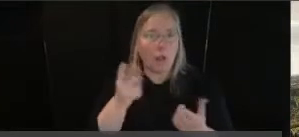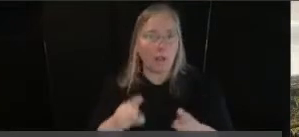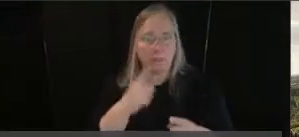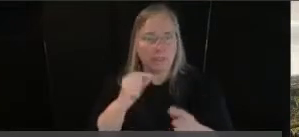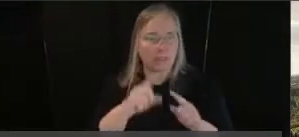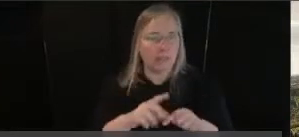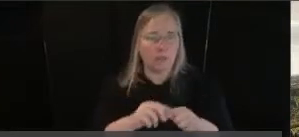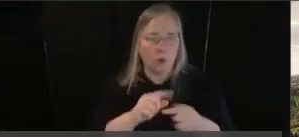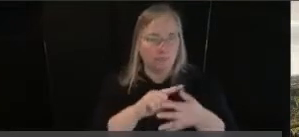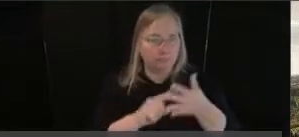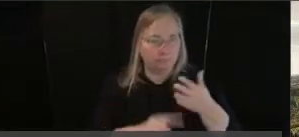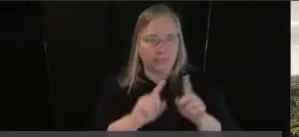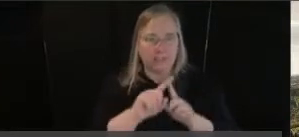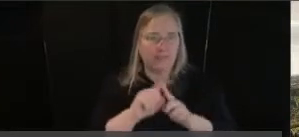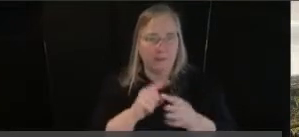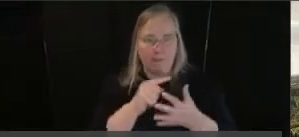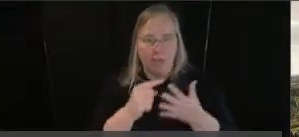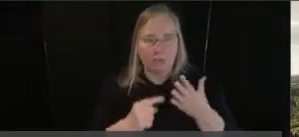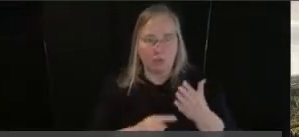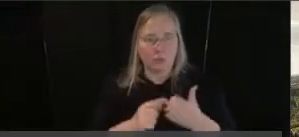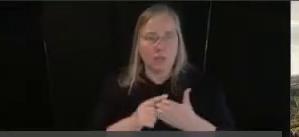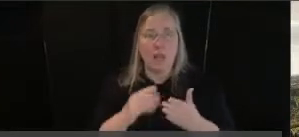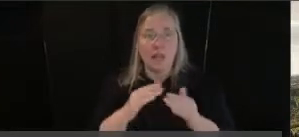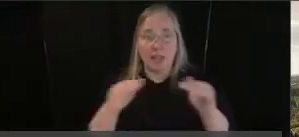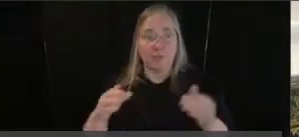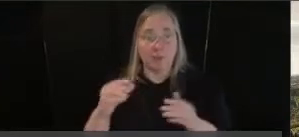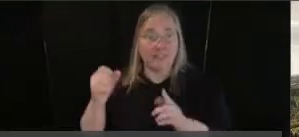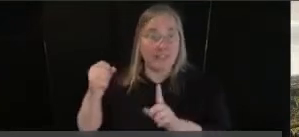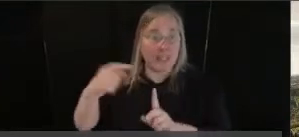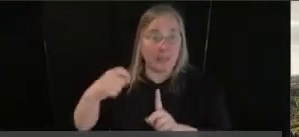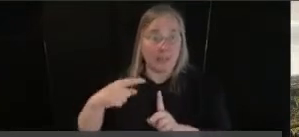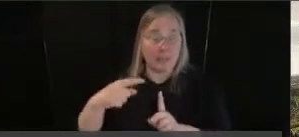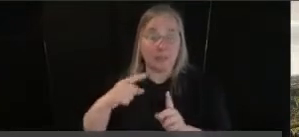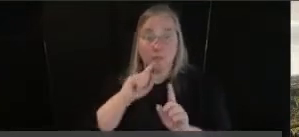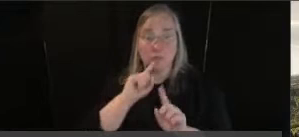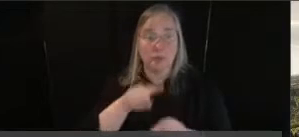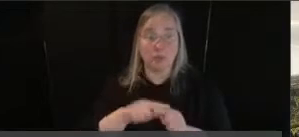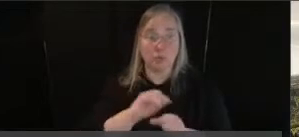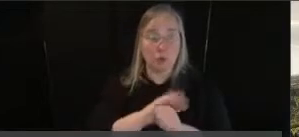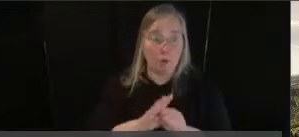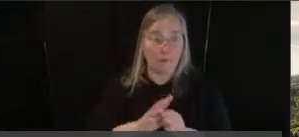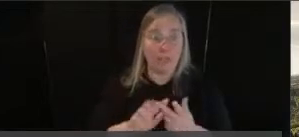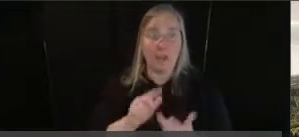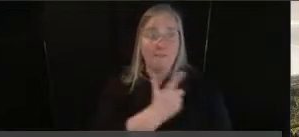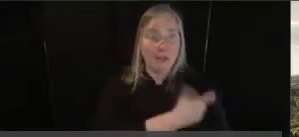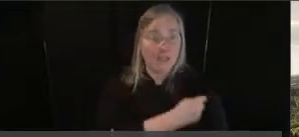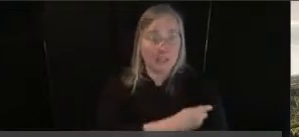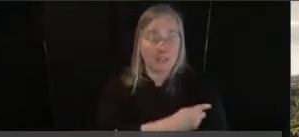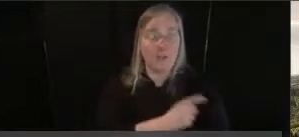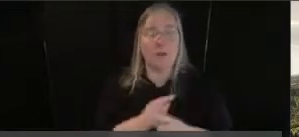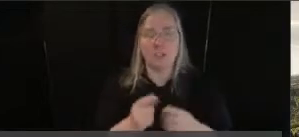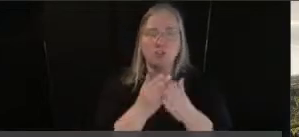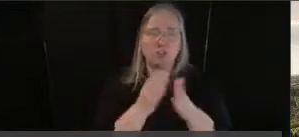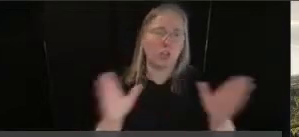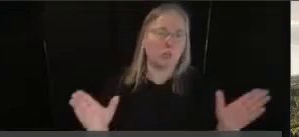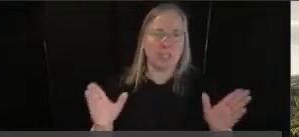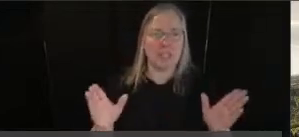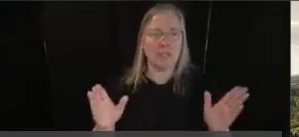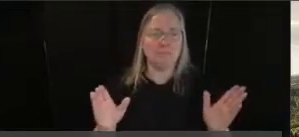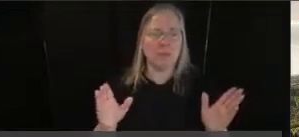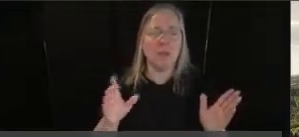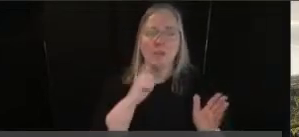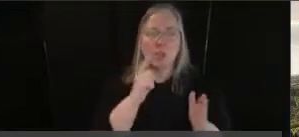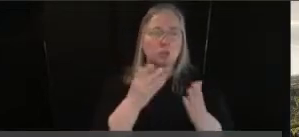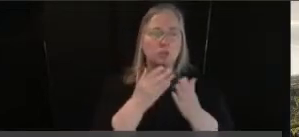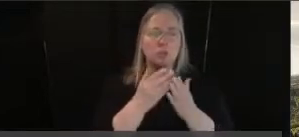of stimulus, the response to COVID, vaccinations. But generally speaking, there's a broad consensus, and the GDP